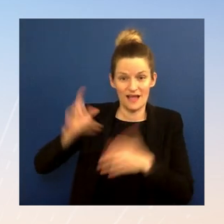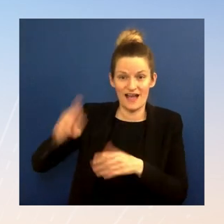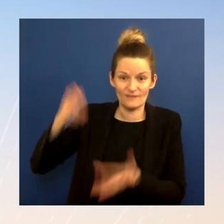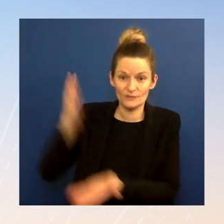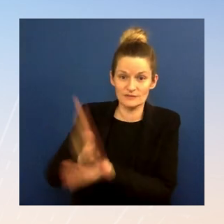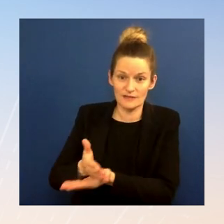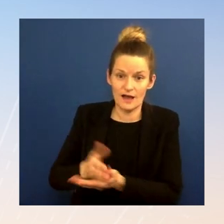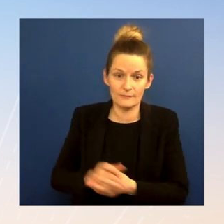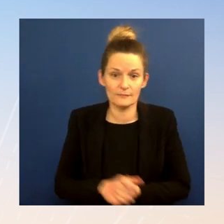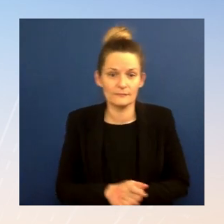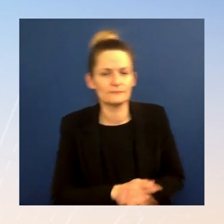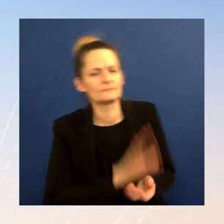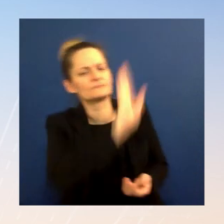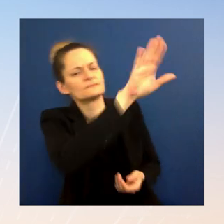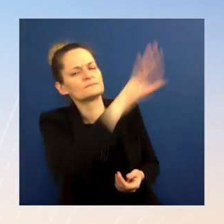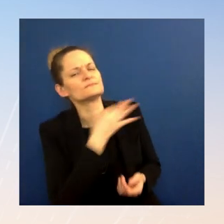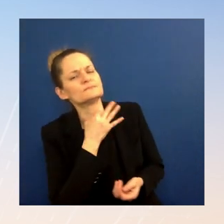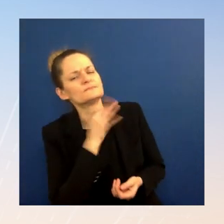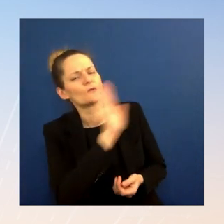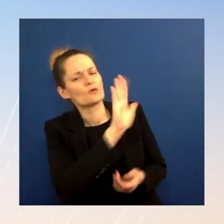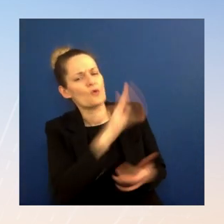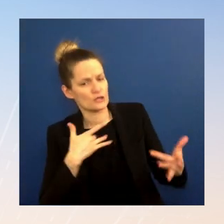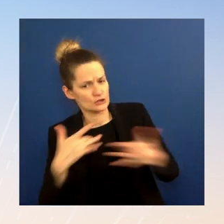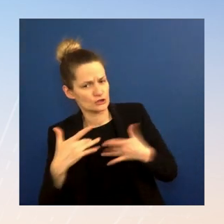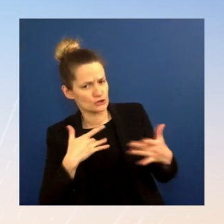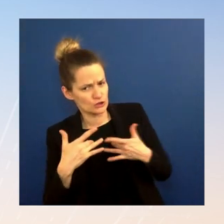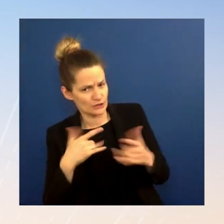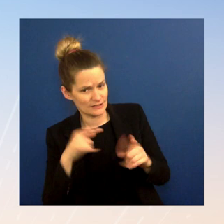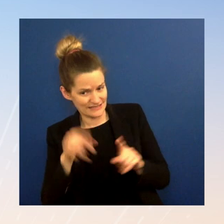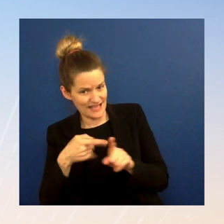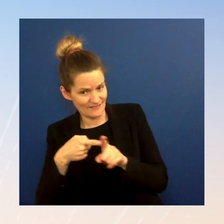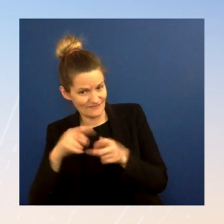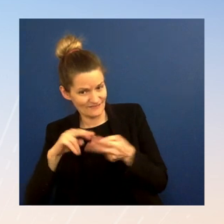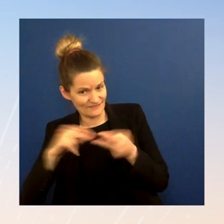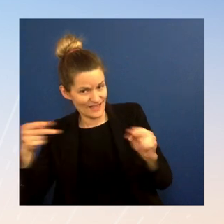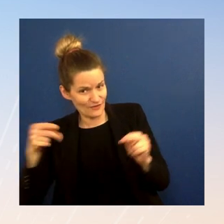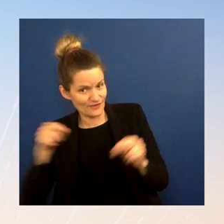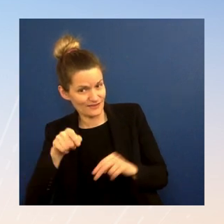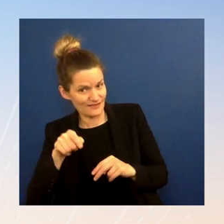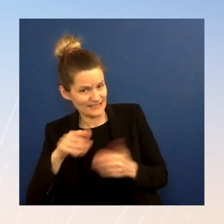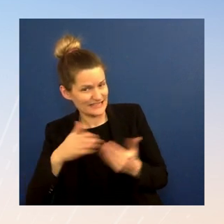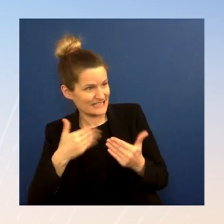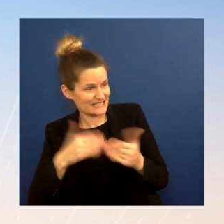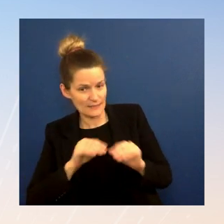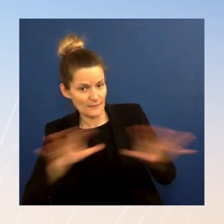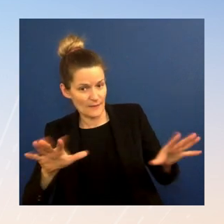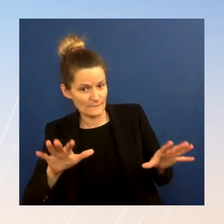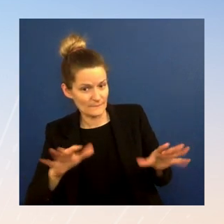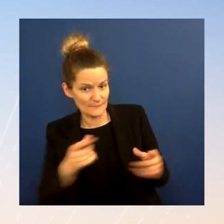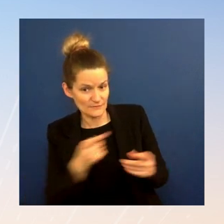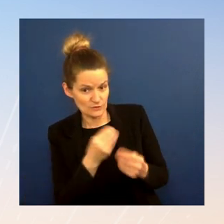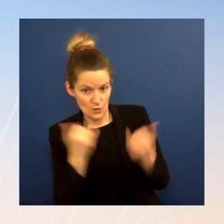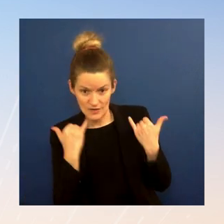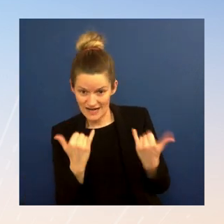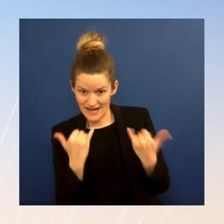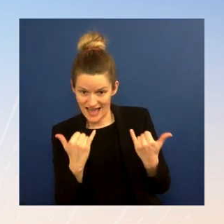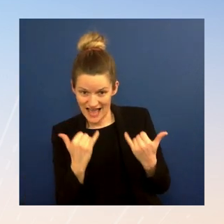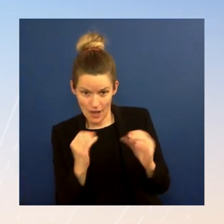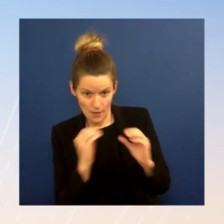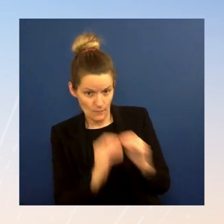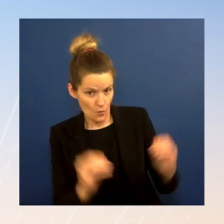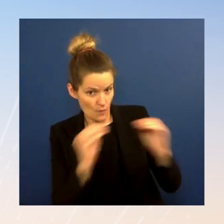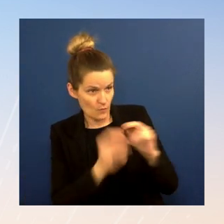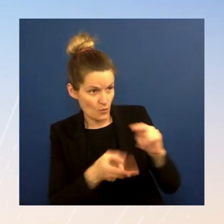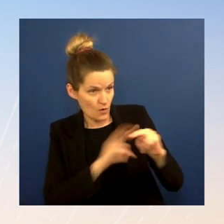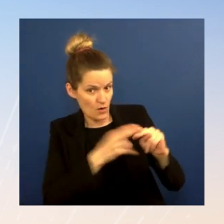which is seen as very transmissible, is coming at a moment when a lot of Americans are seeing waning protection from their boosters just because of the timing of the shots,